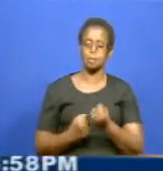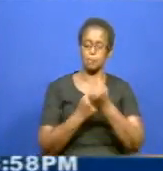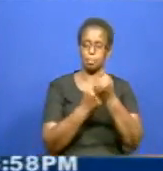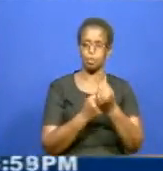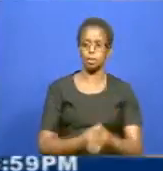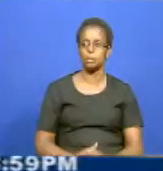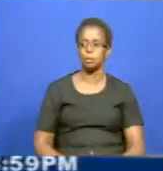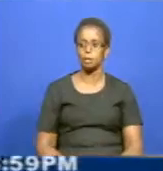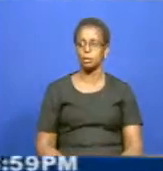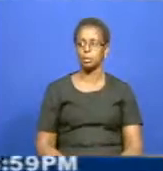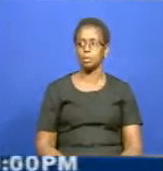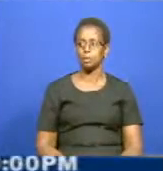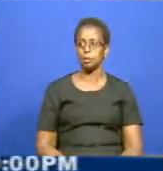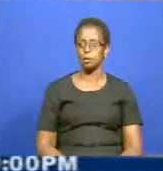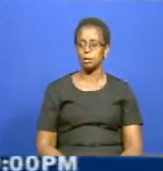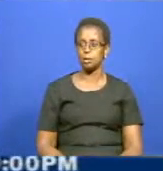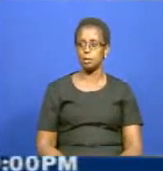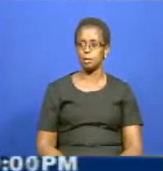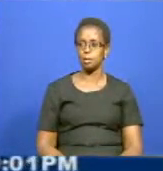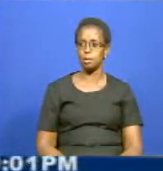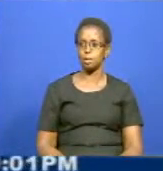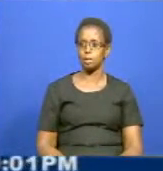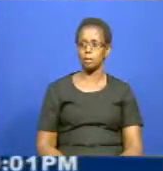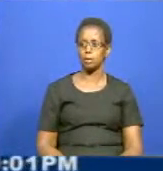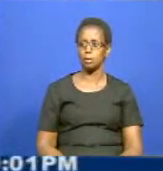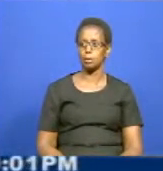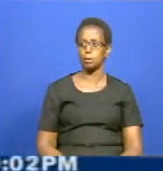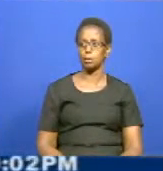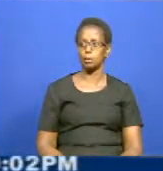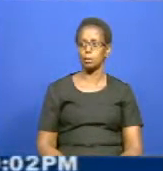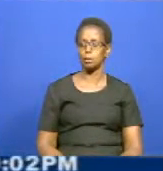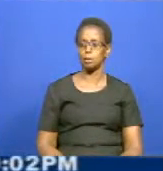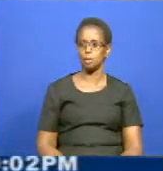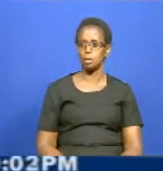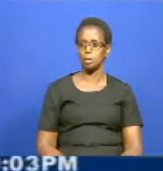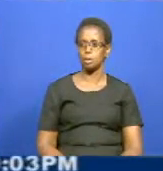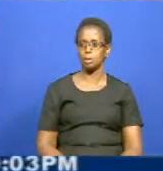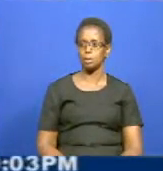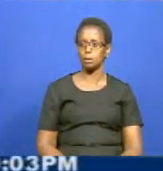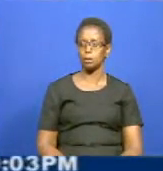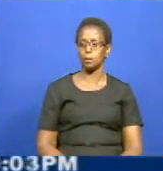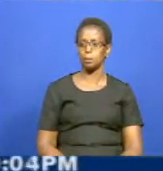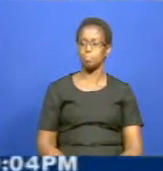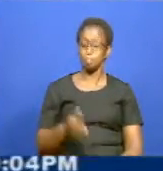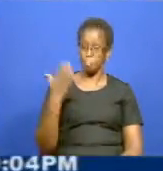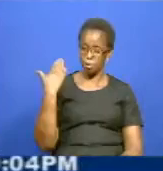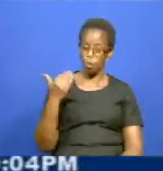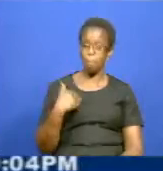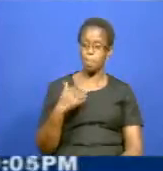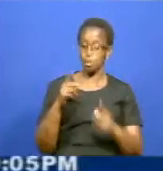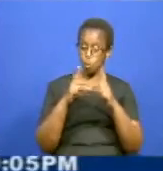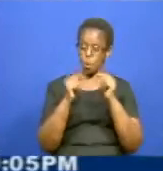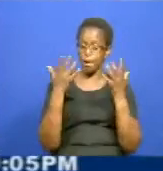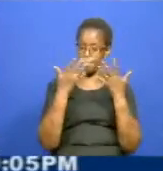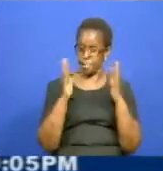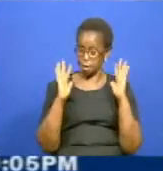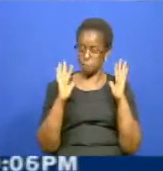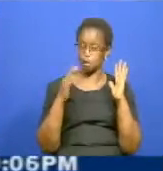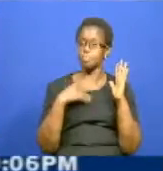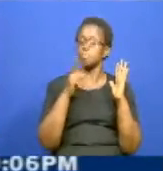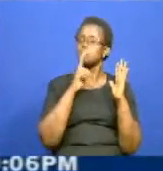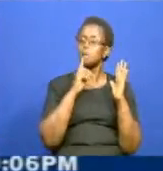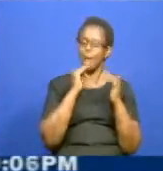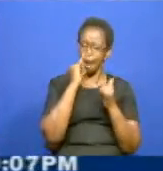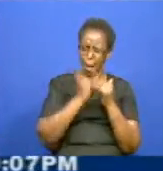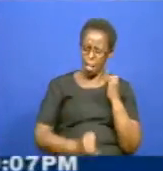Speaker. I'd say the last one was Senator Olekina, because I said I'm minimizing. I made that ruling so that we